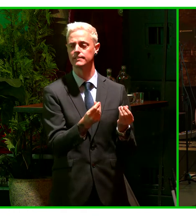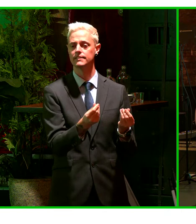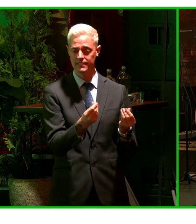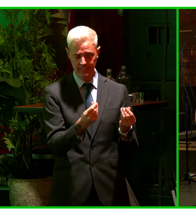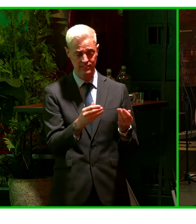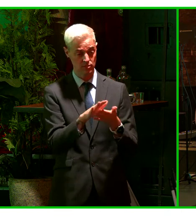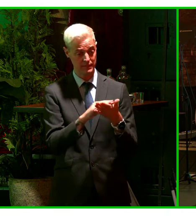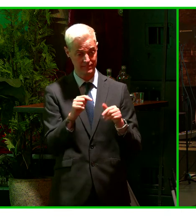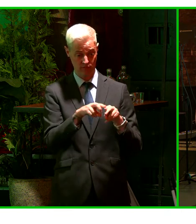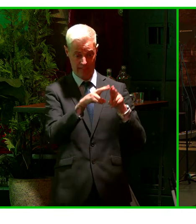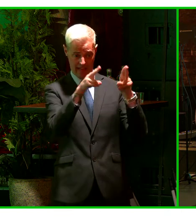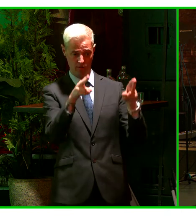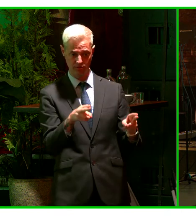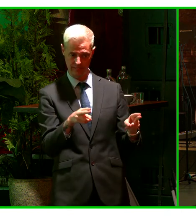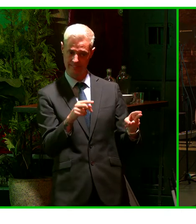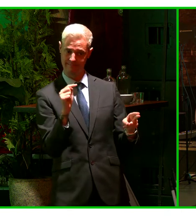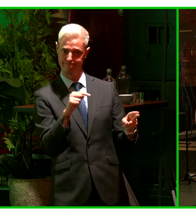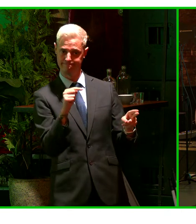are